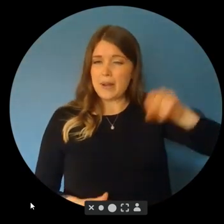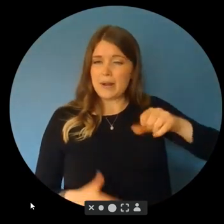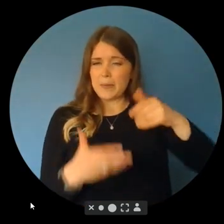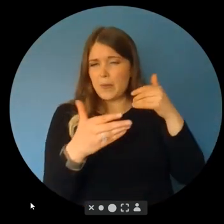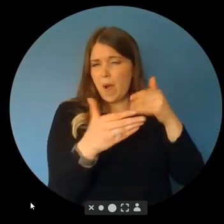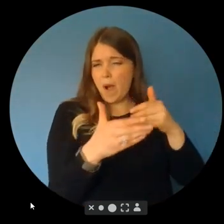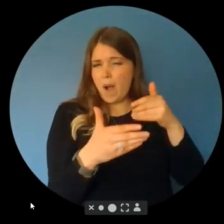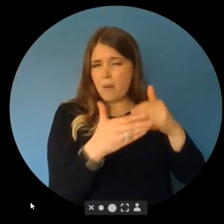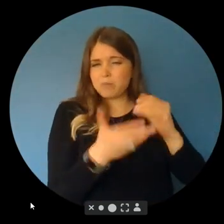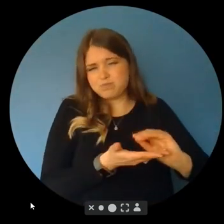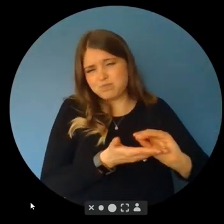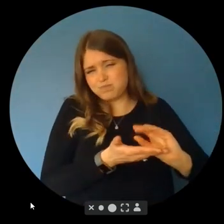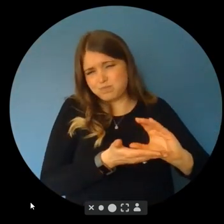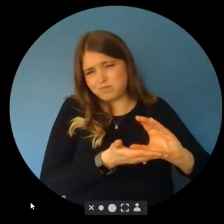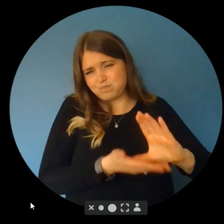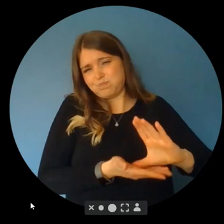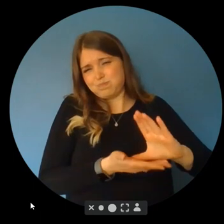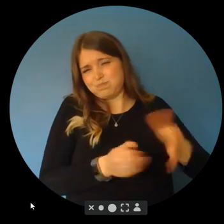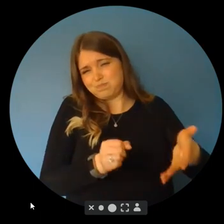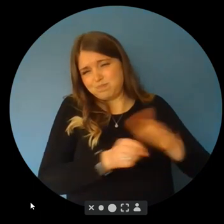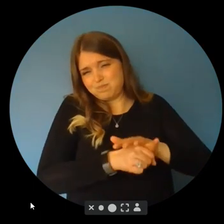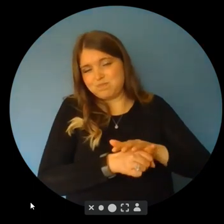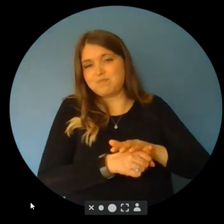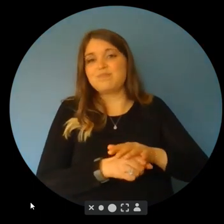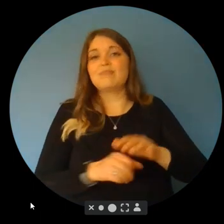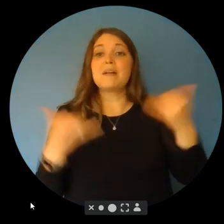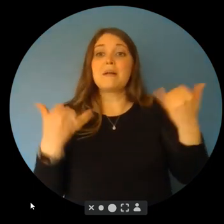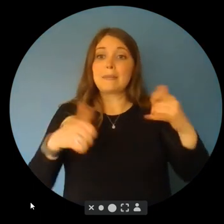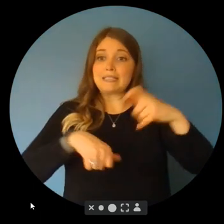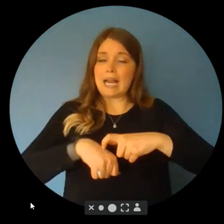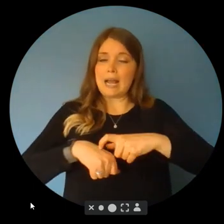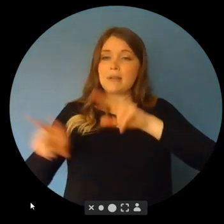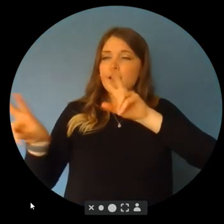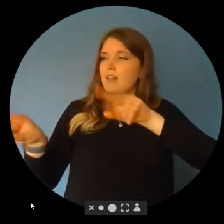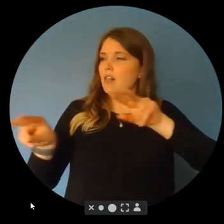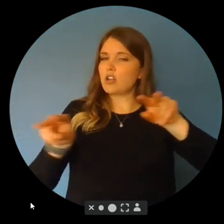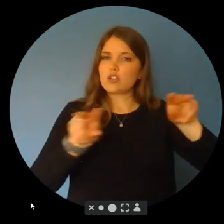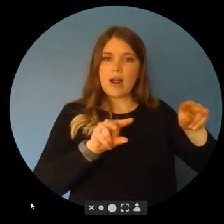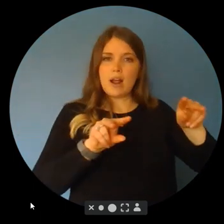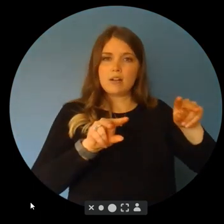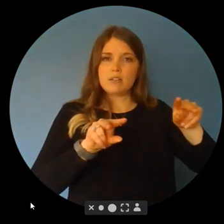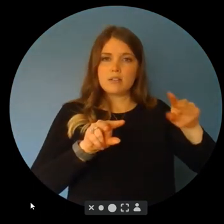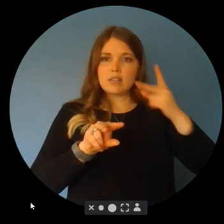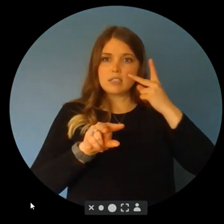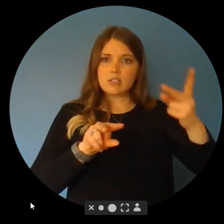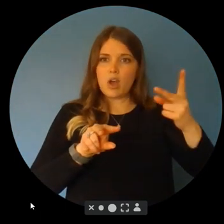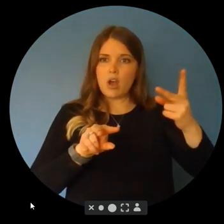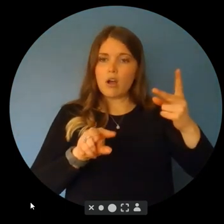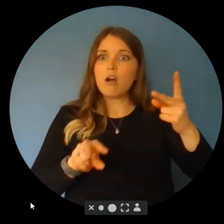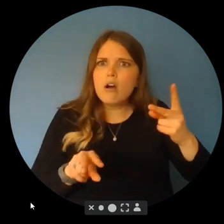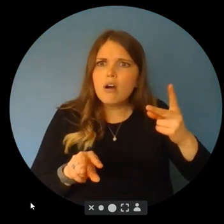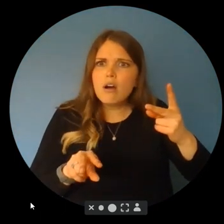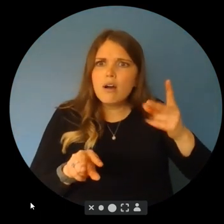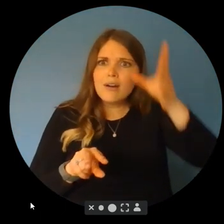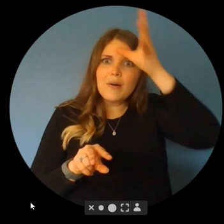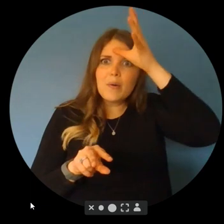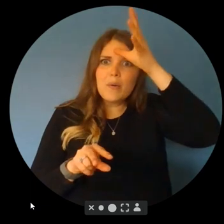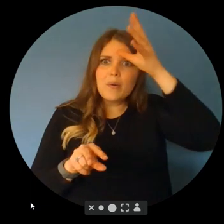full. At recess, when he looked around, Felix suddenly realized that his grandpa was